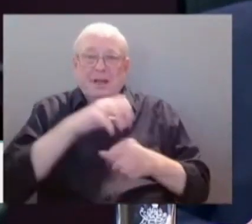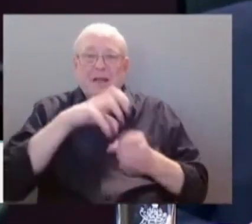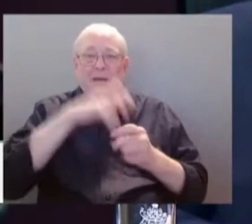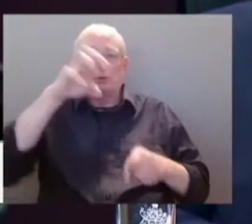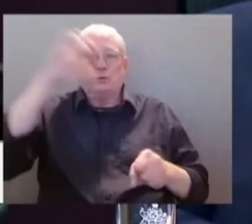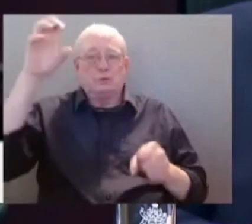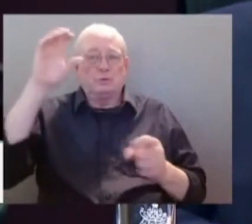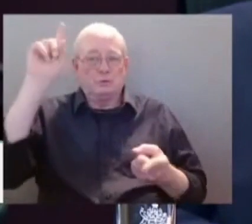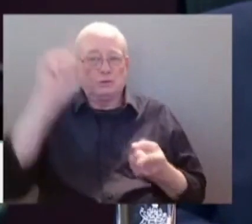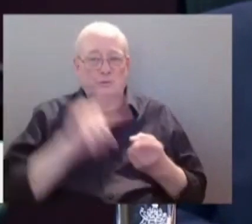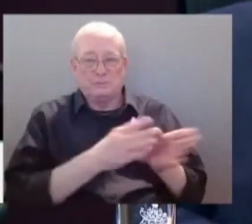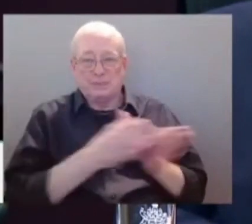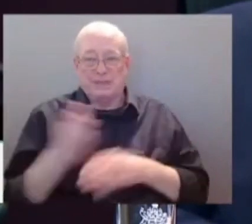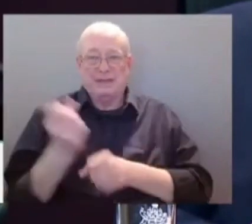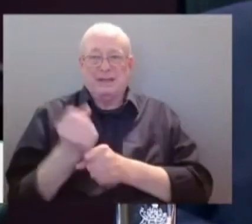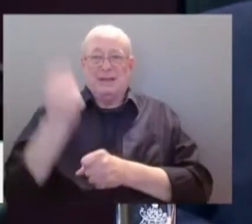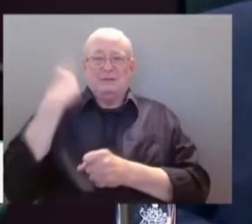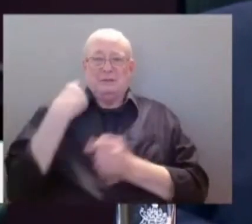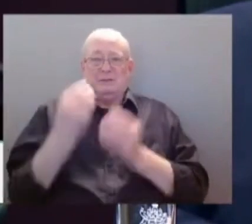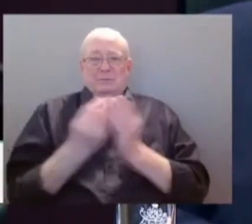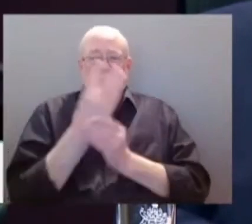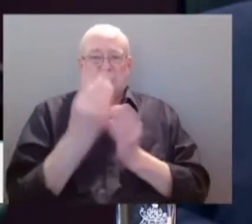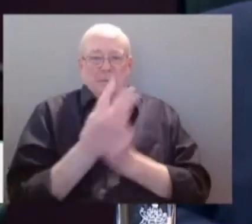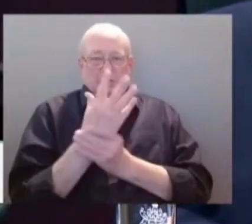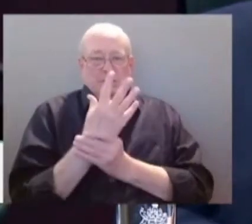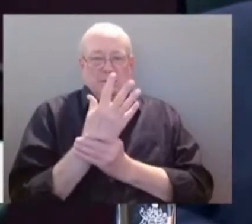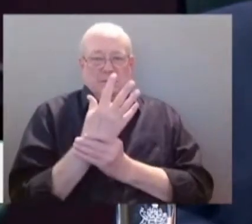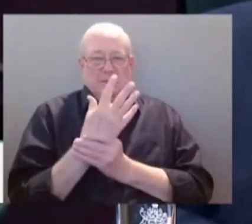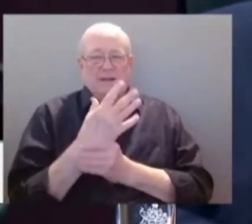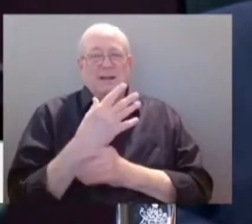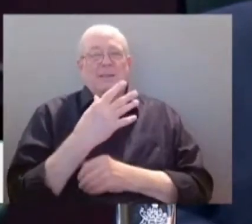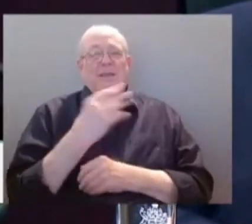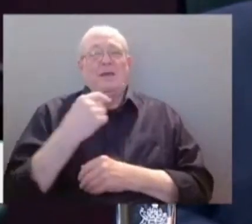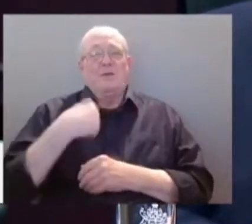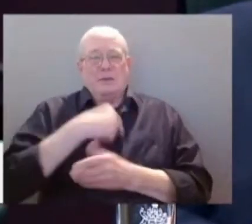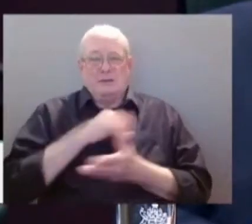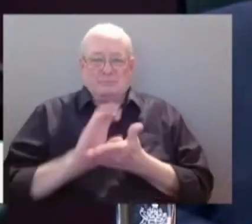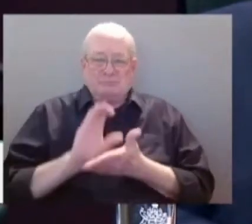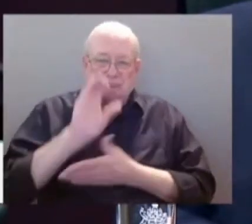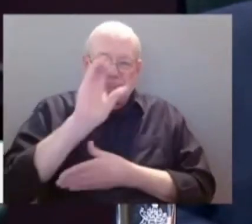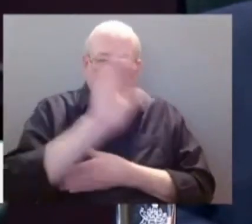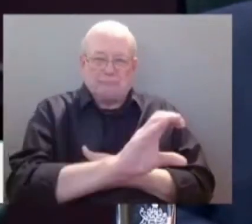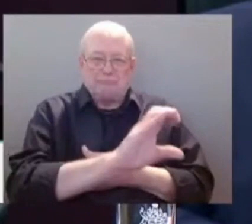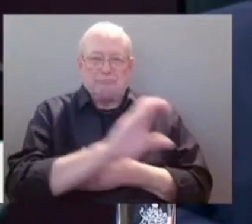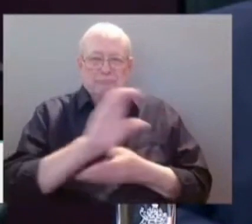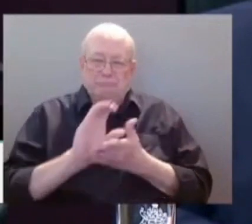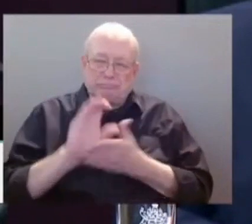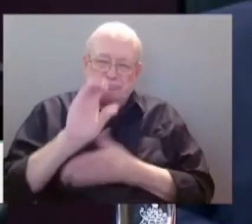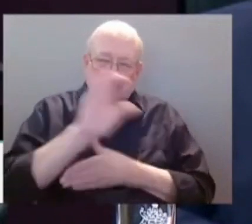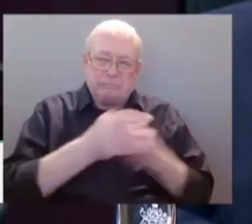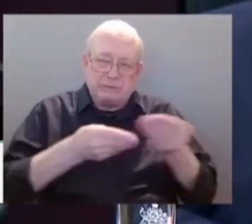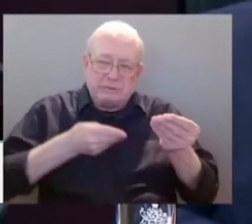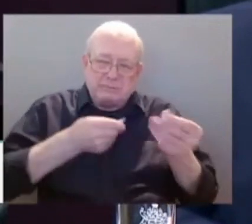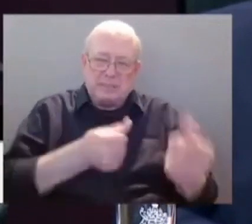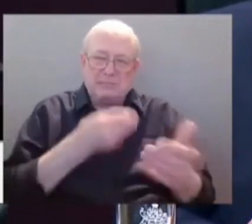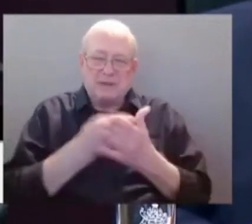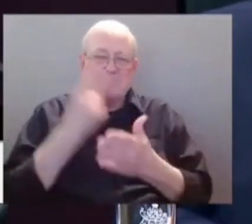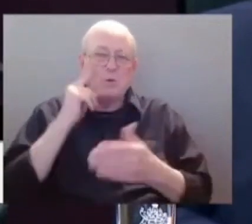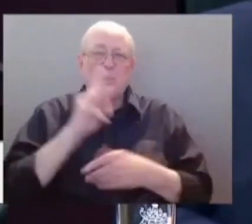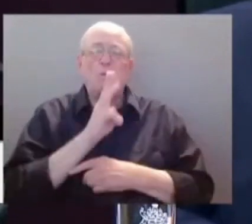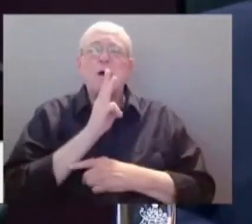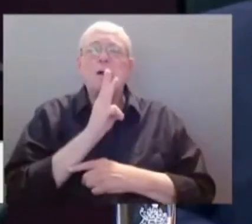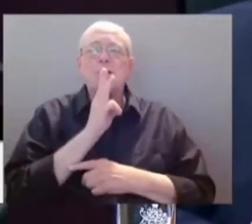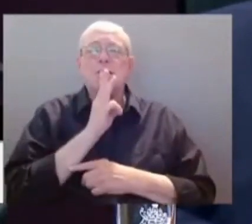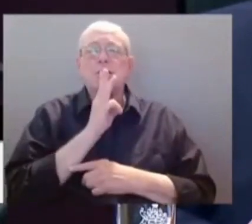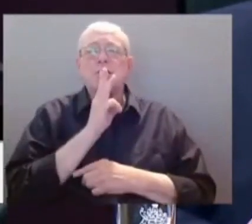make record level investments when it comes to protecting our watersheds, investing in flood and drought mitigation infrastructure,